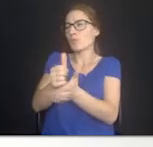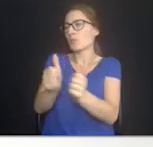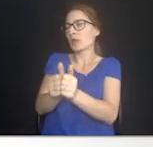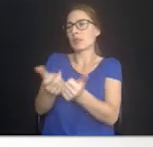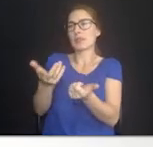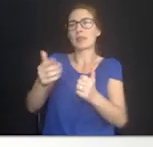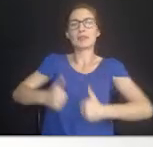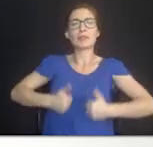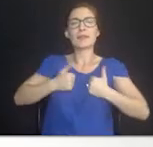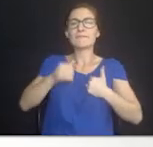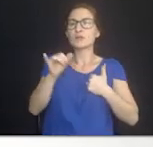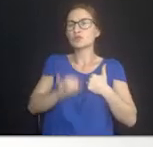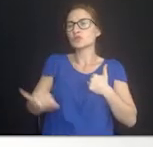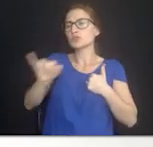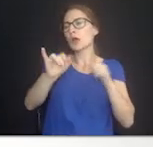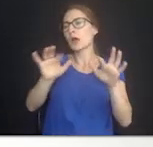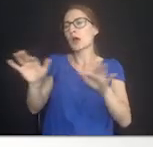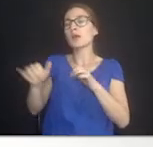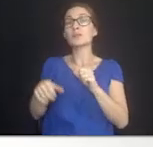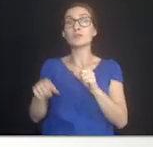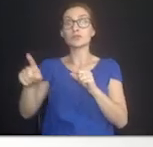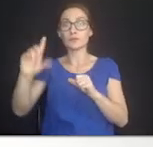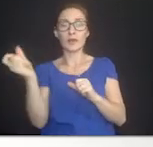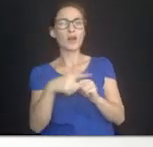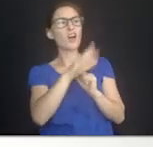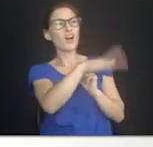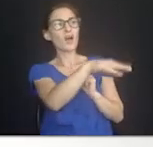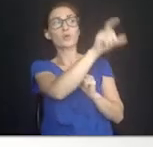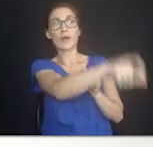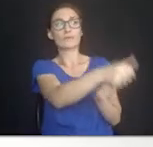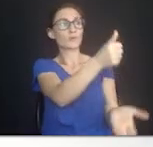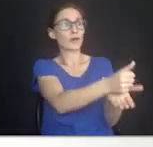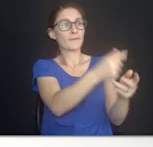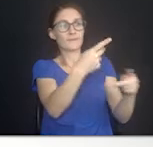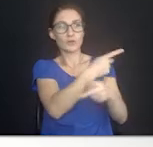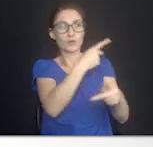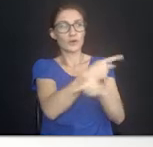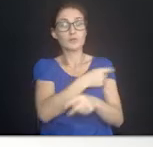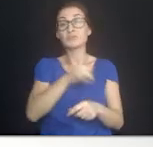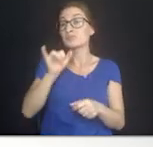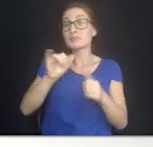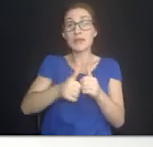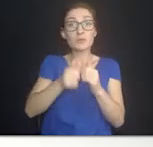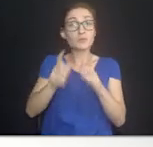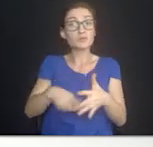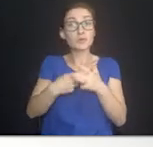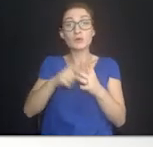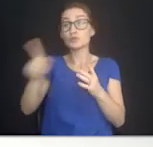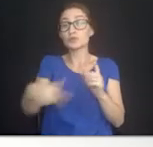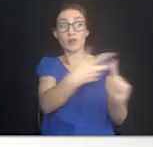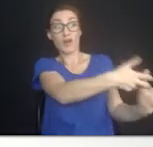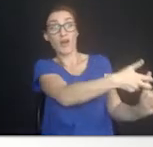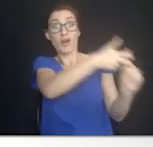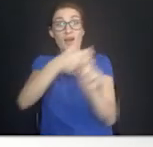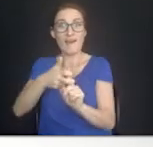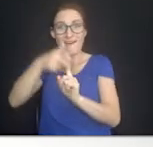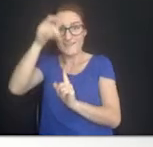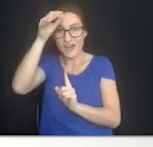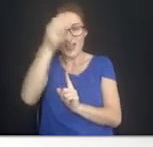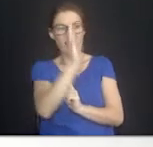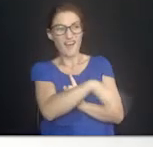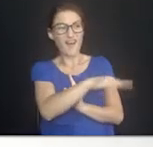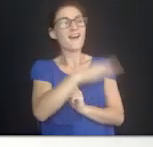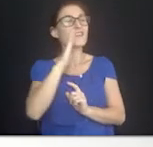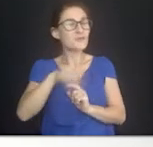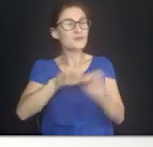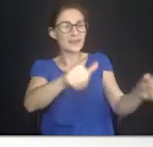basic things and said, you got to help me figure this out, right? And so that's really how it started, was her just pushing my father into it and saying, I know you could help me